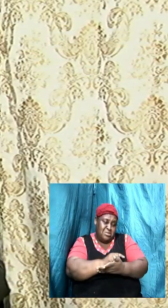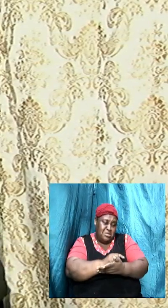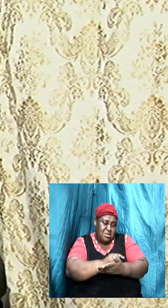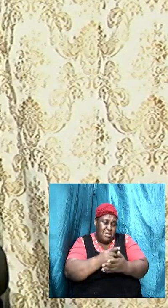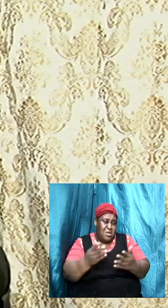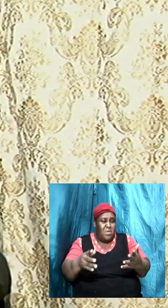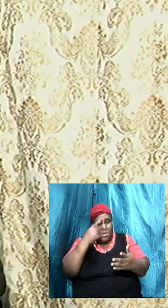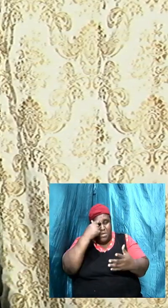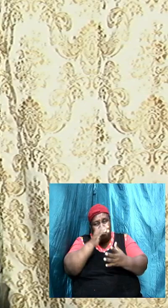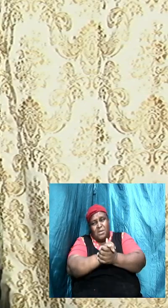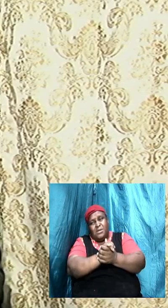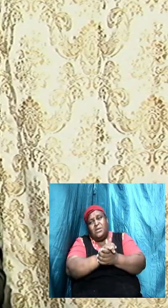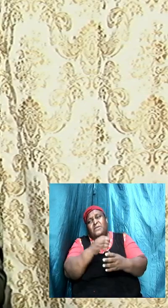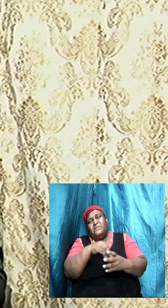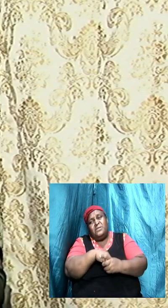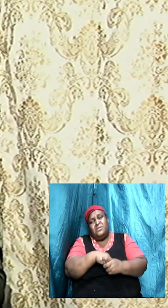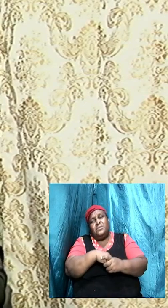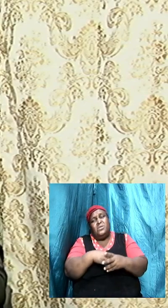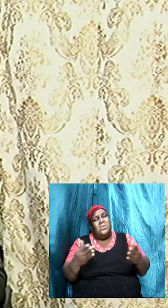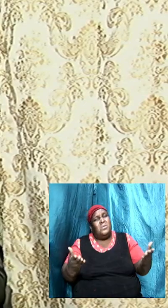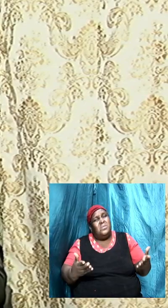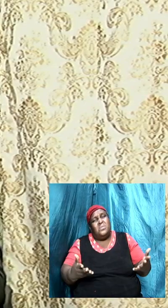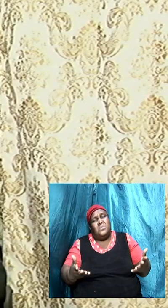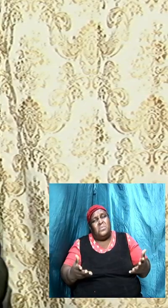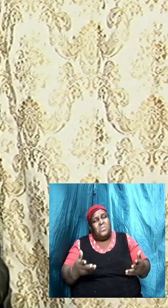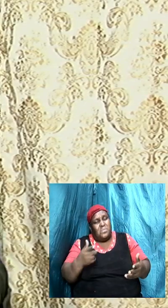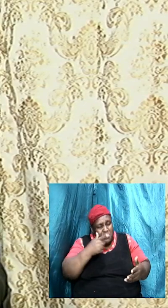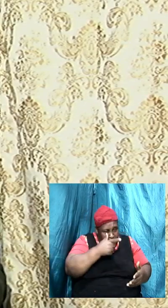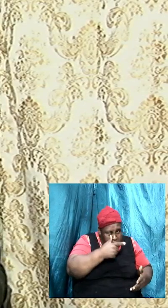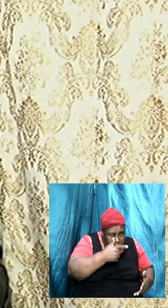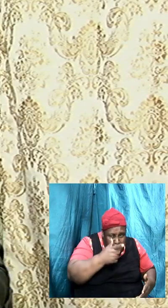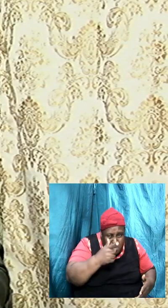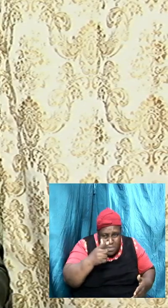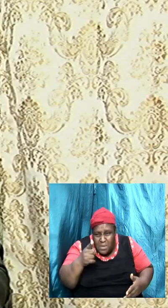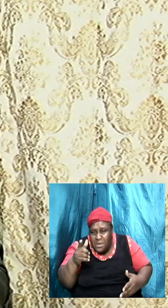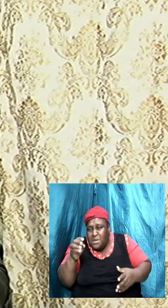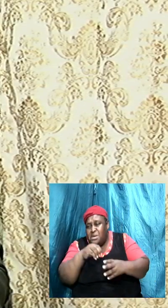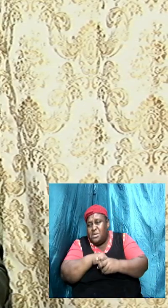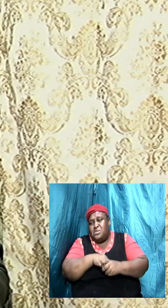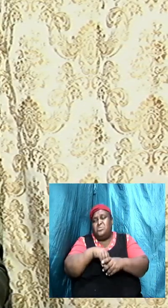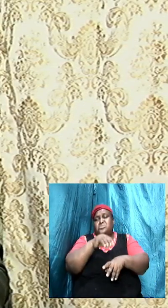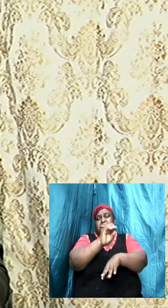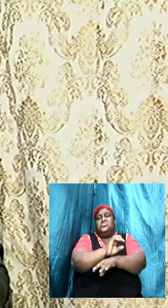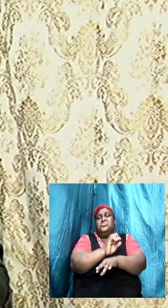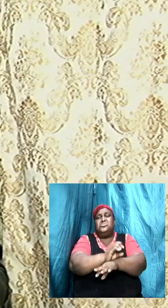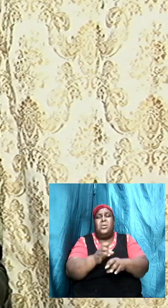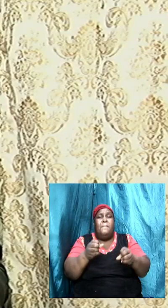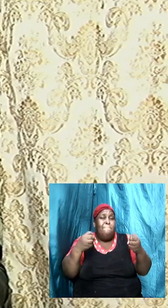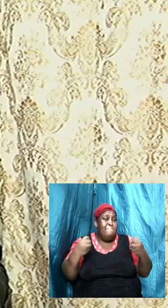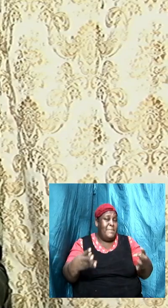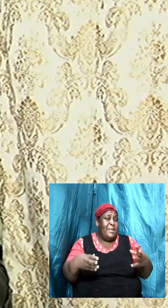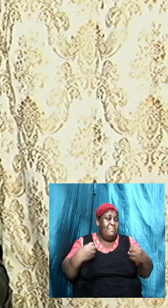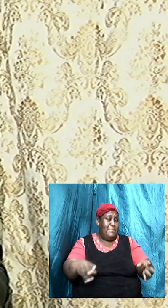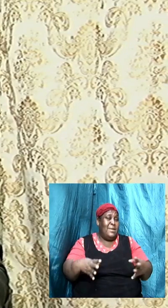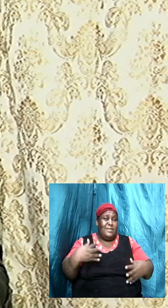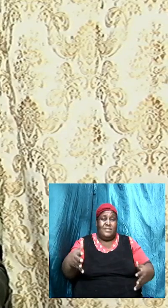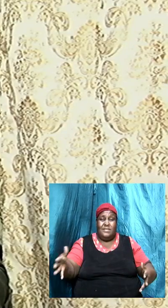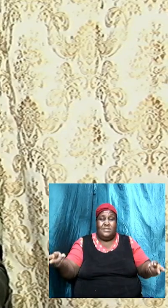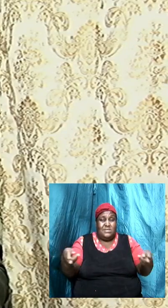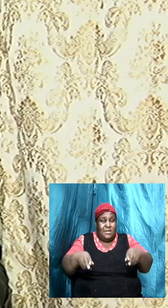So when we look around us within the church arena, many things are